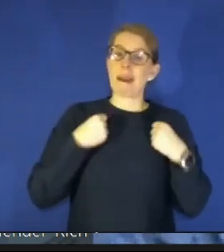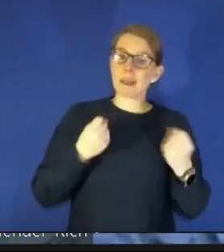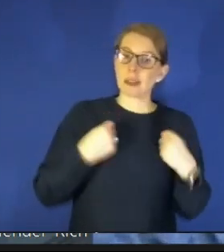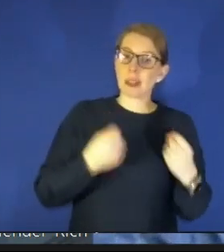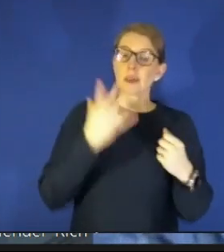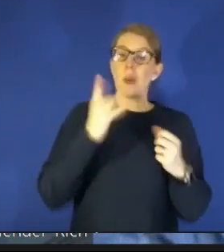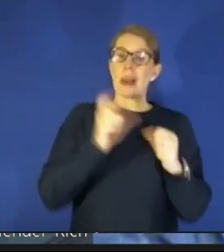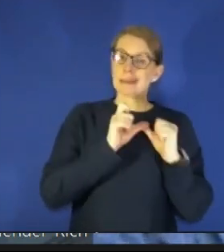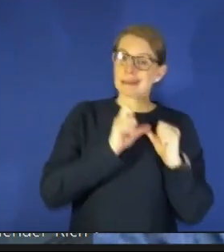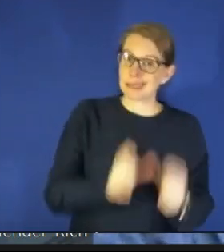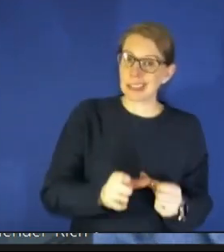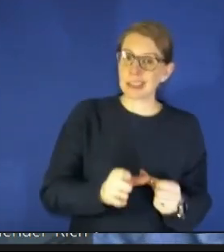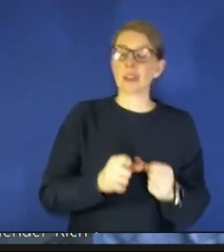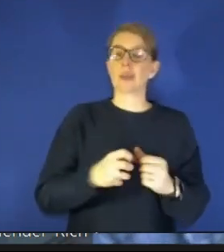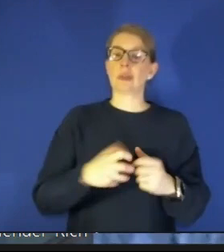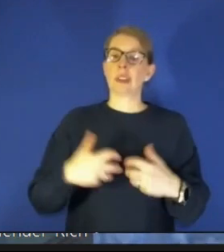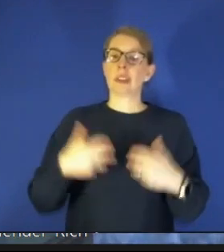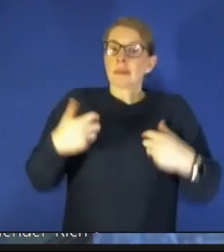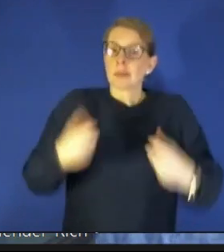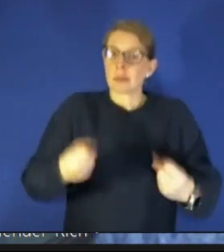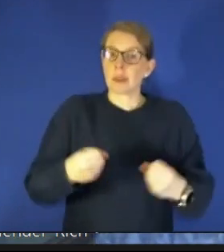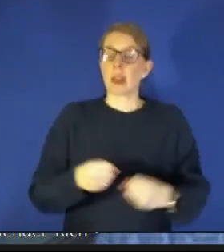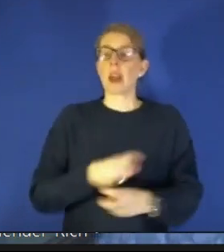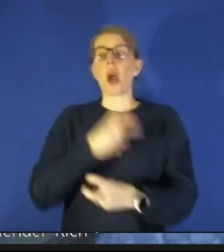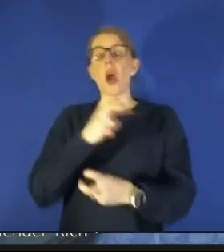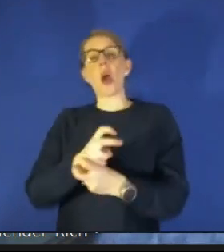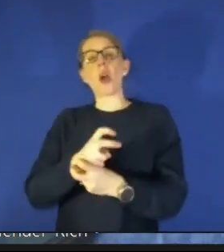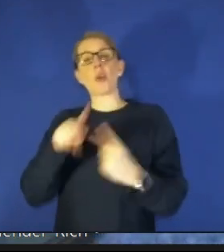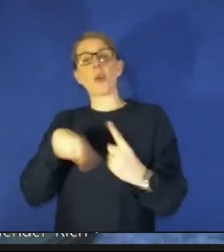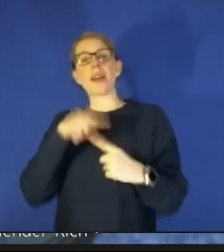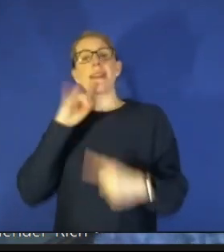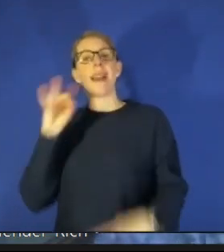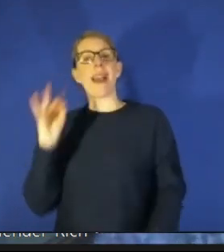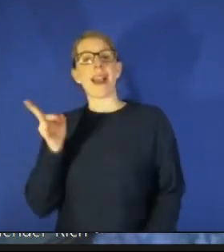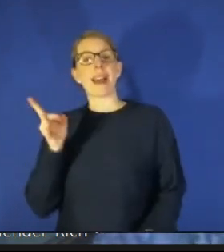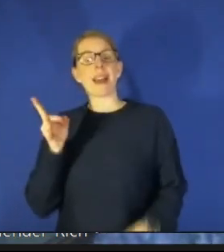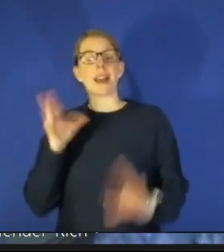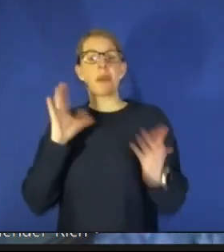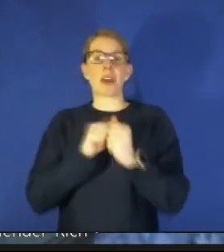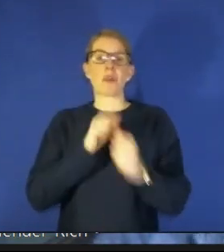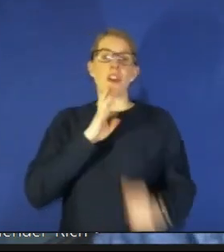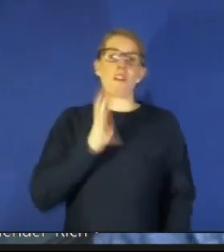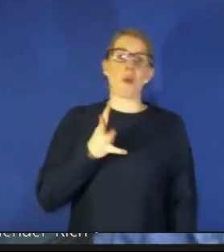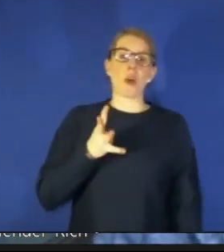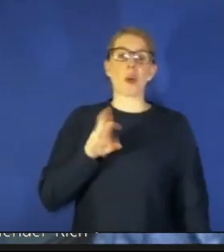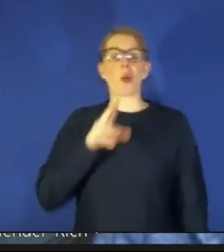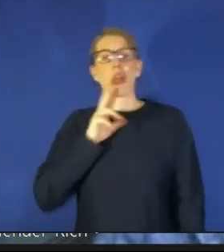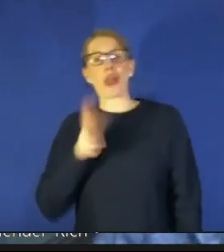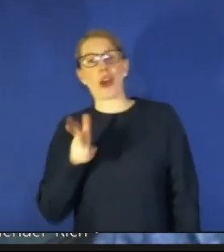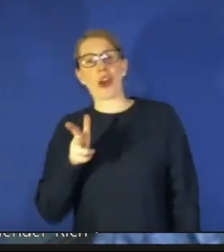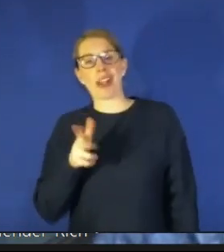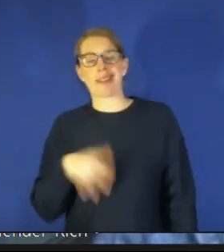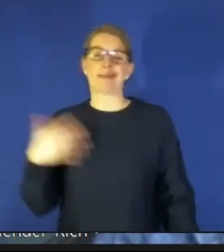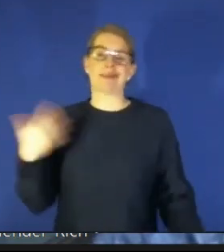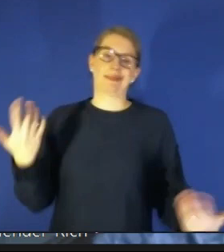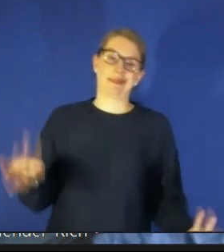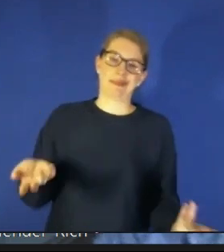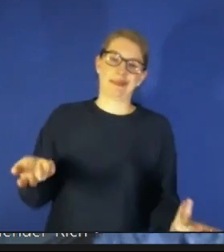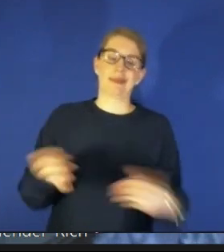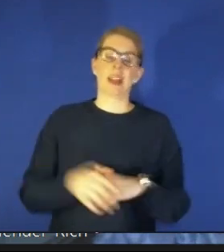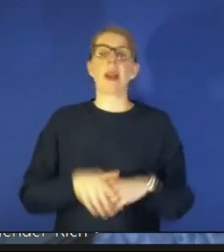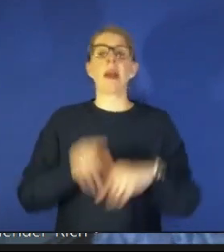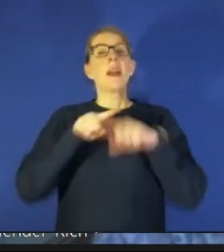that up. It is going to be harder when you're 80 than it was when you were 40 or 30 to build those things back up. But